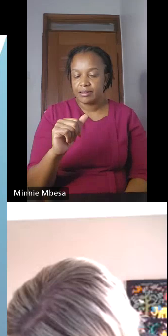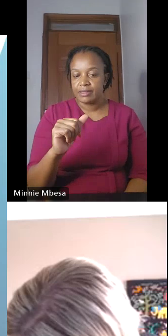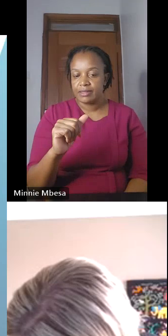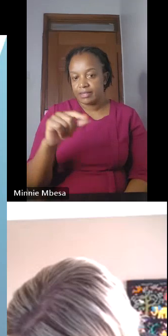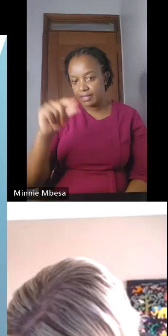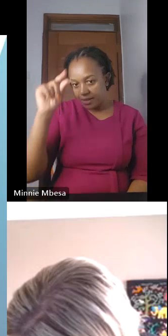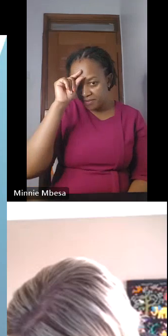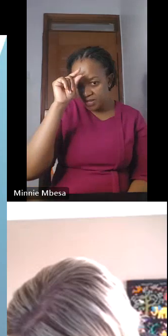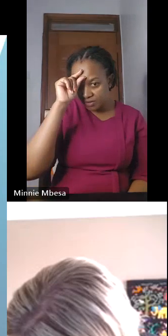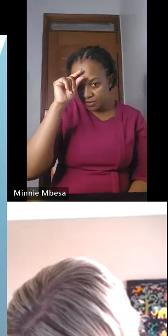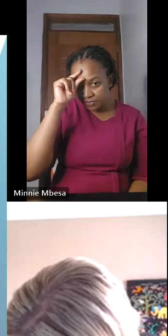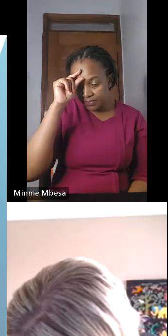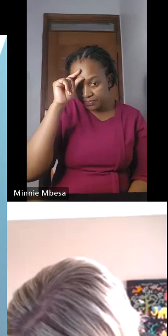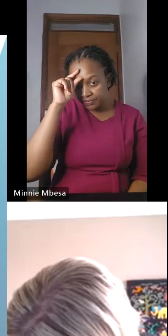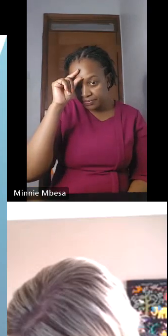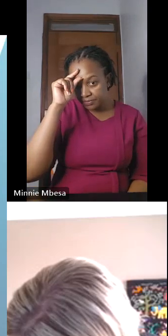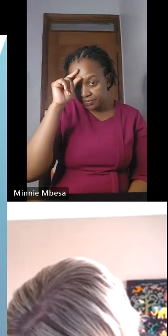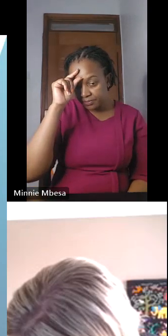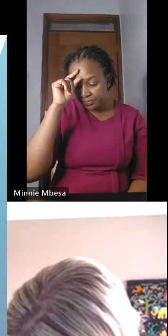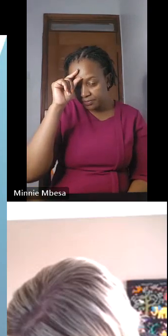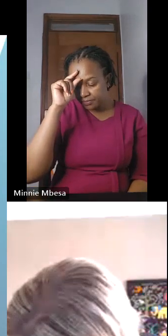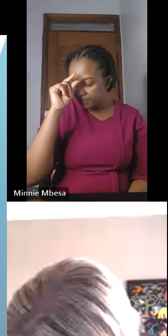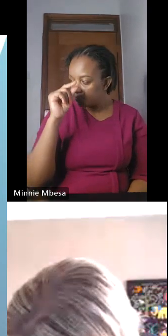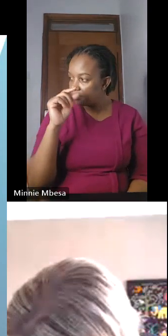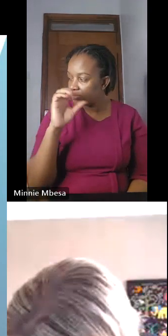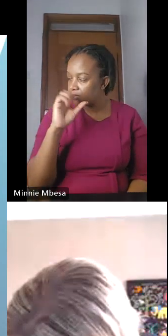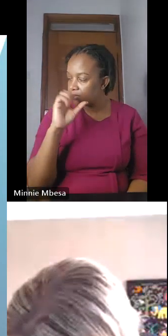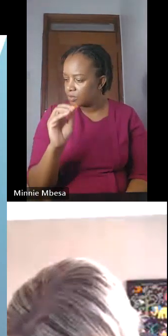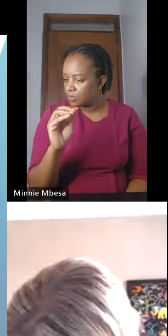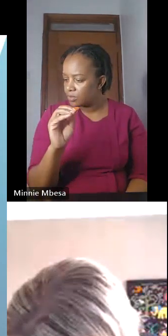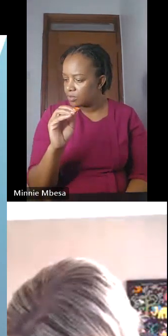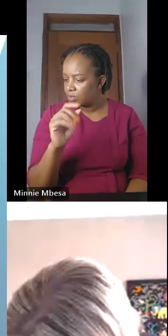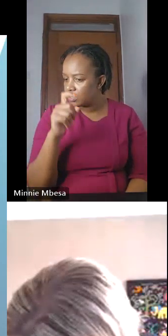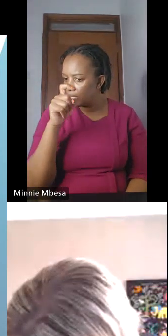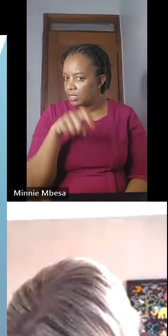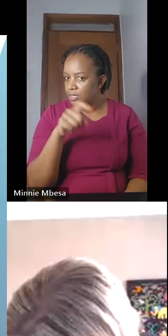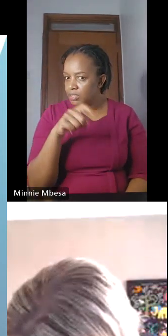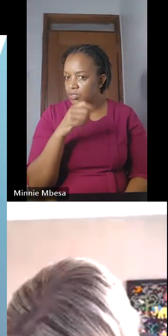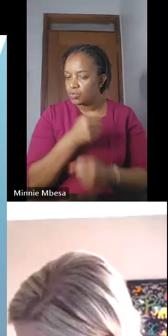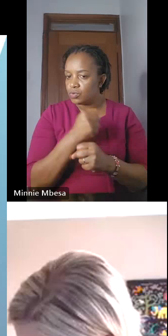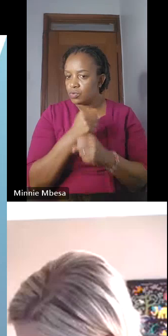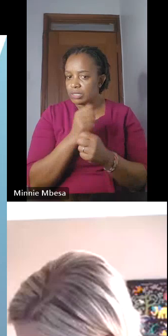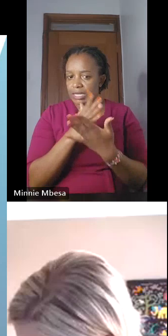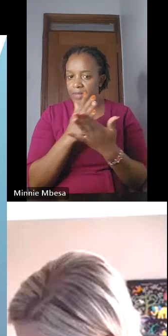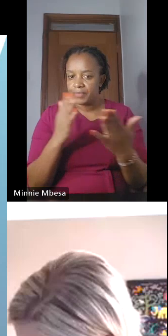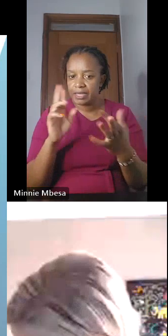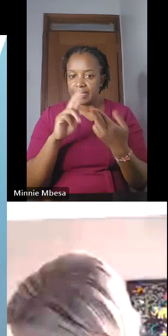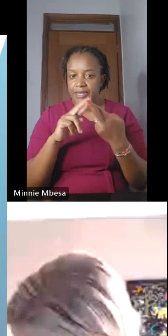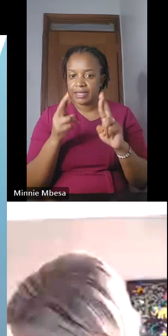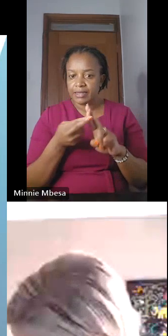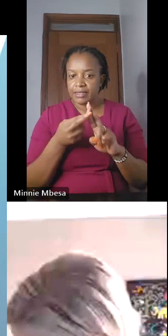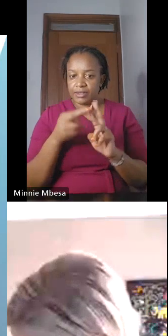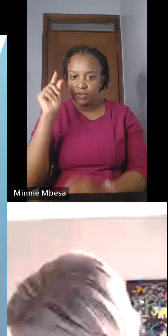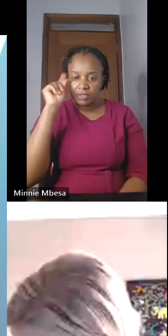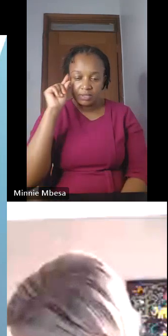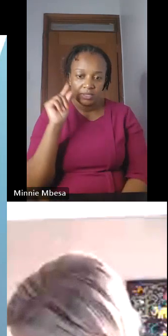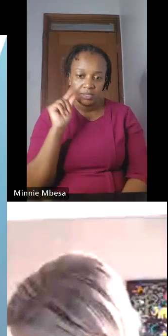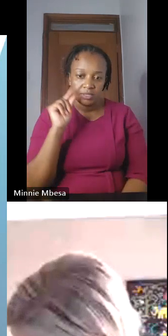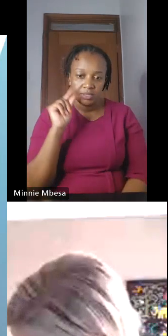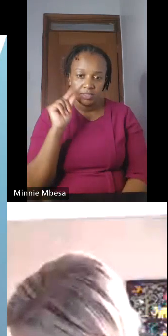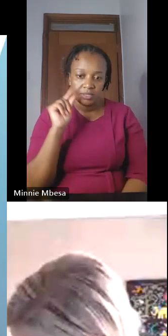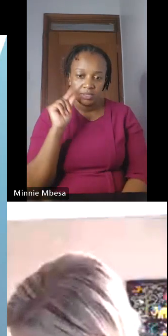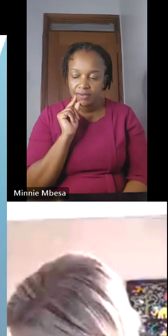on my free time. So I want to do something relating to gender. I don't know whether I can branch out because I heard when you